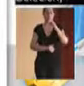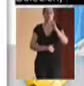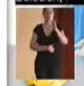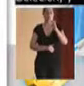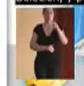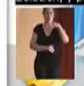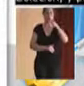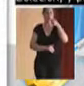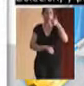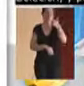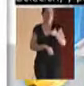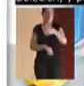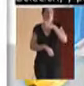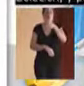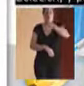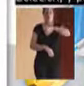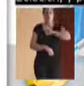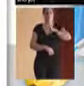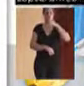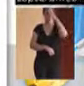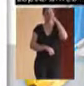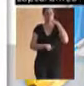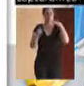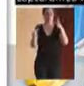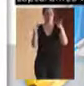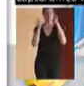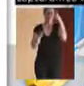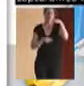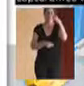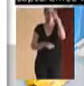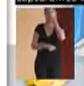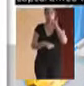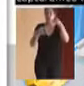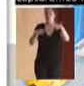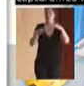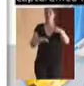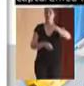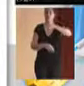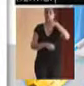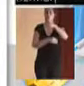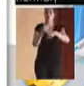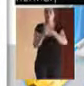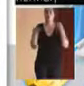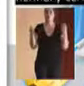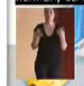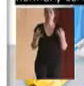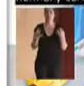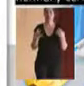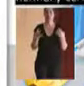multi-resolution analysis and why it's important. We capture the image, color image, and the first thing that we do